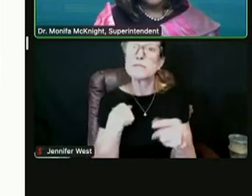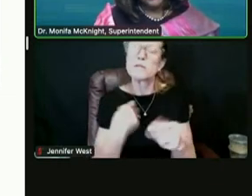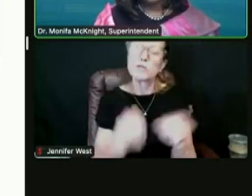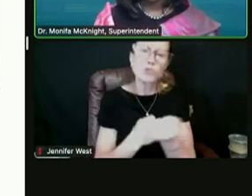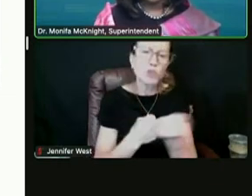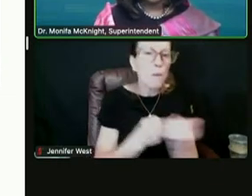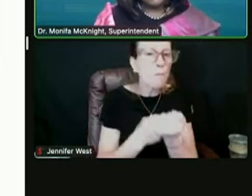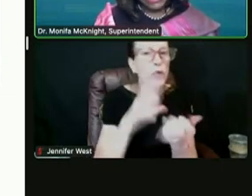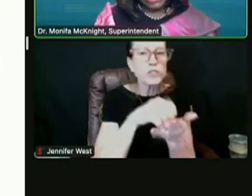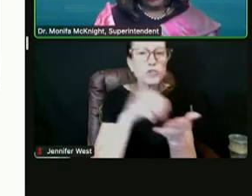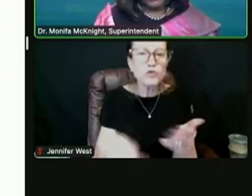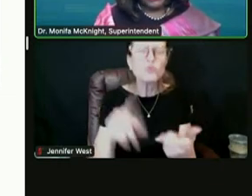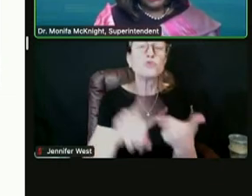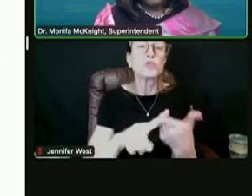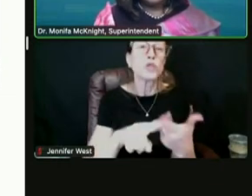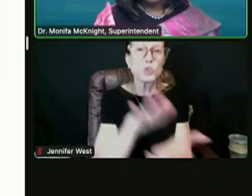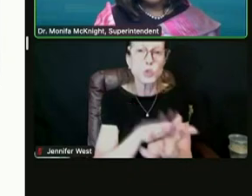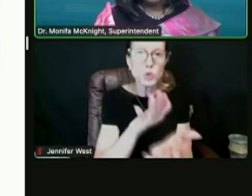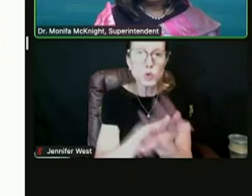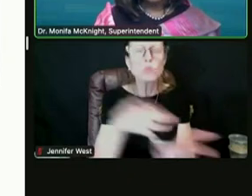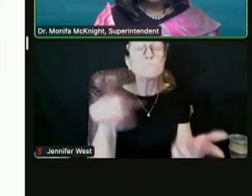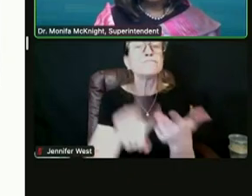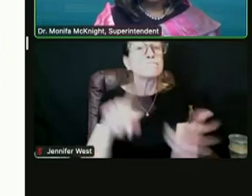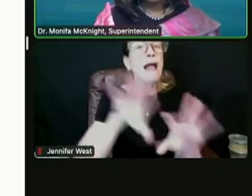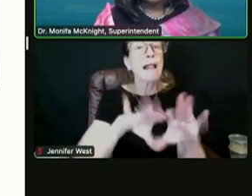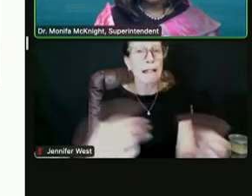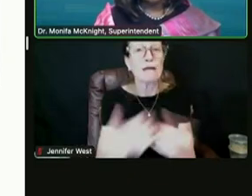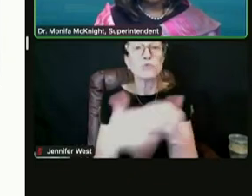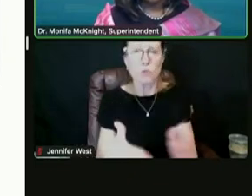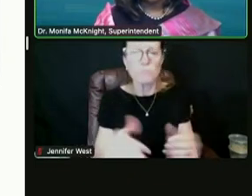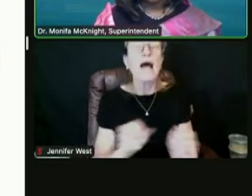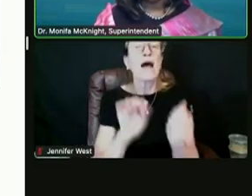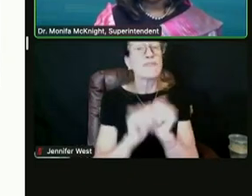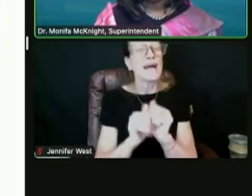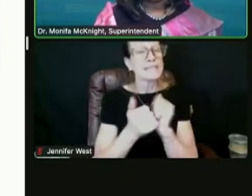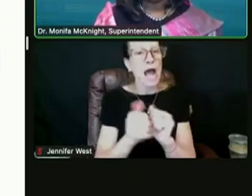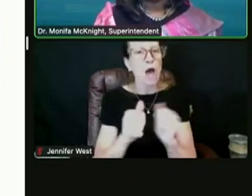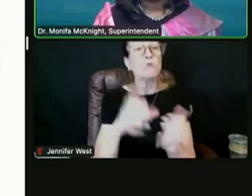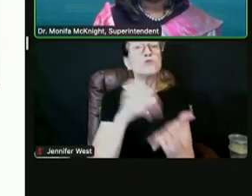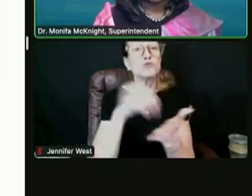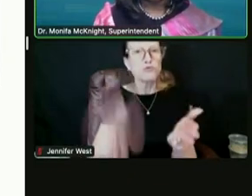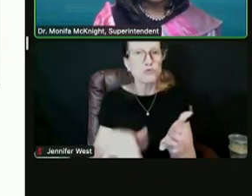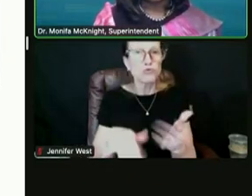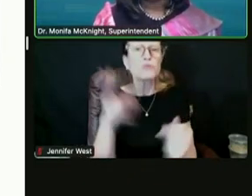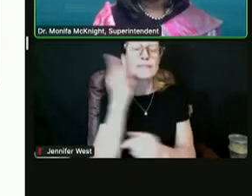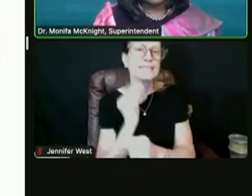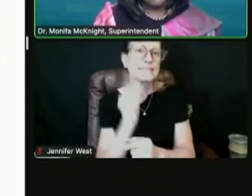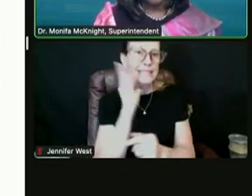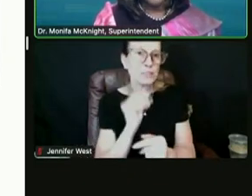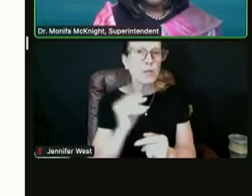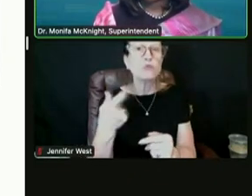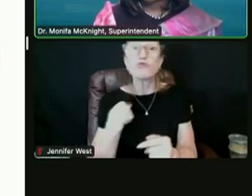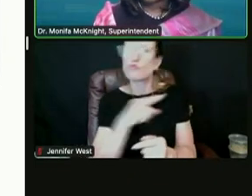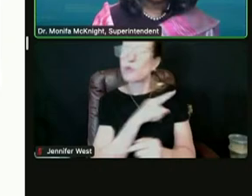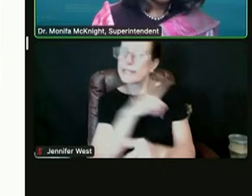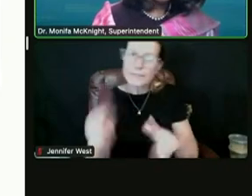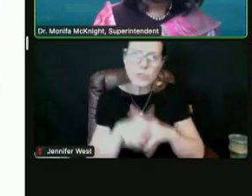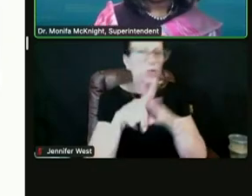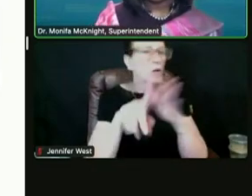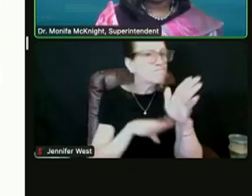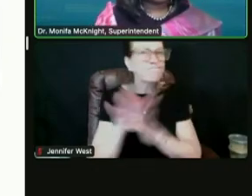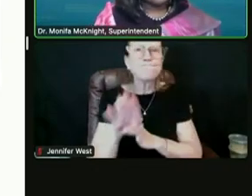the schools, and the classrooms, because that's where our students' experience in our school district really comes to life. We're